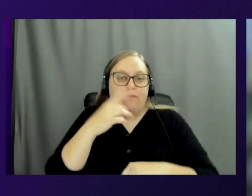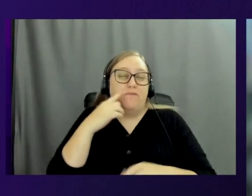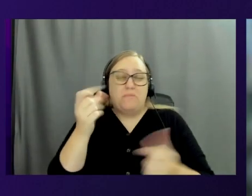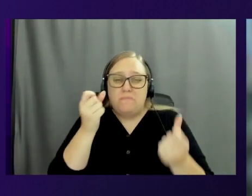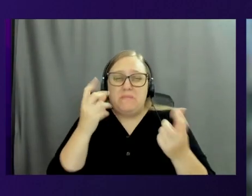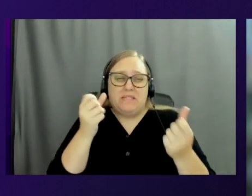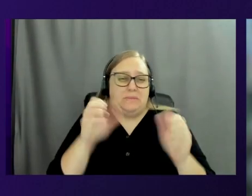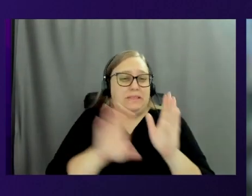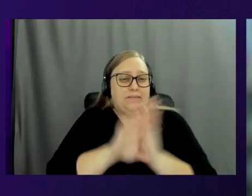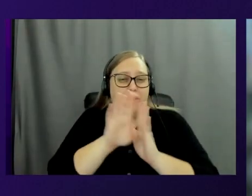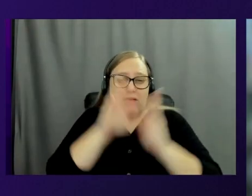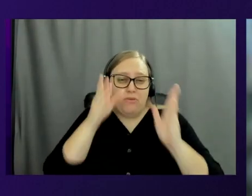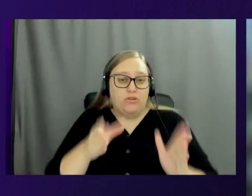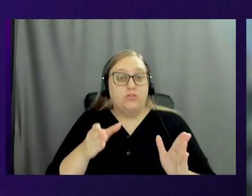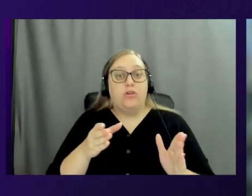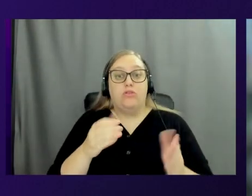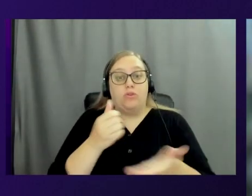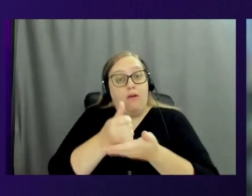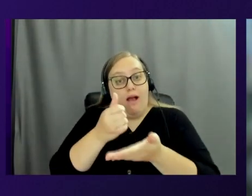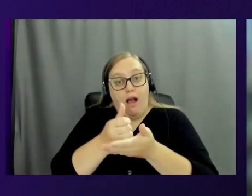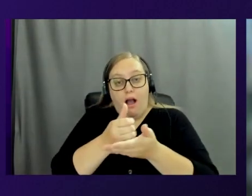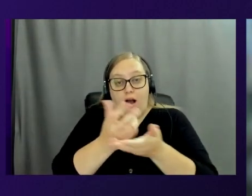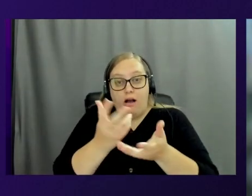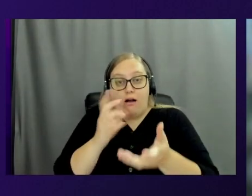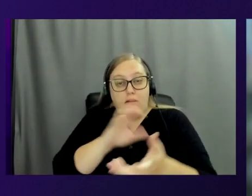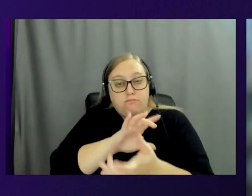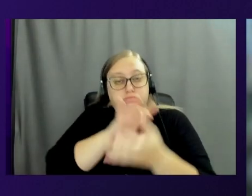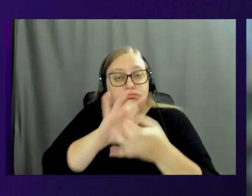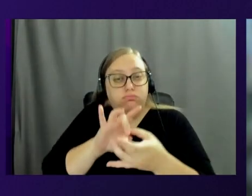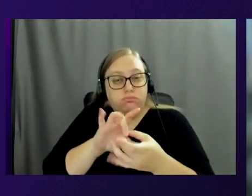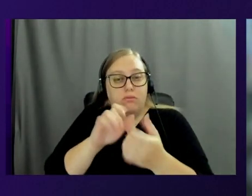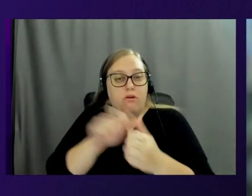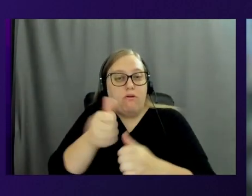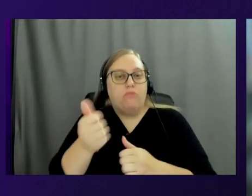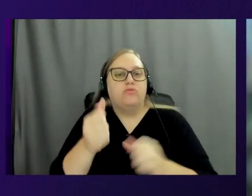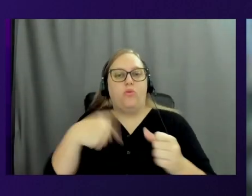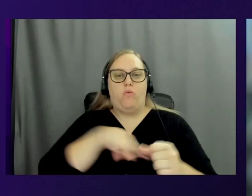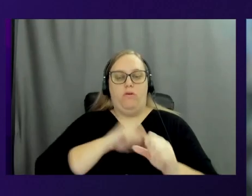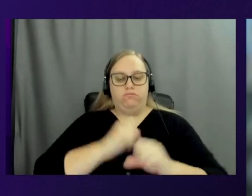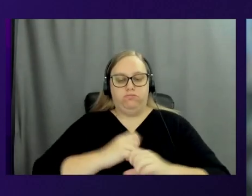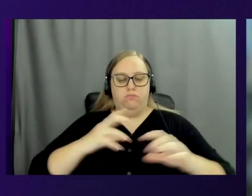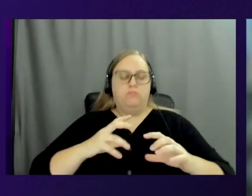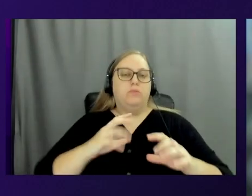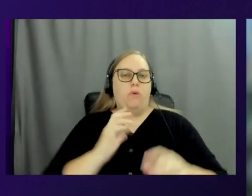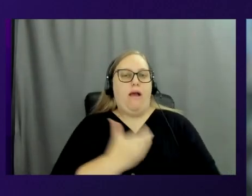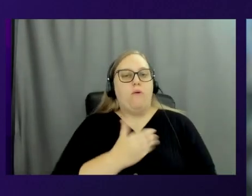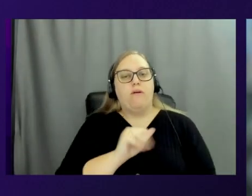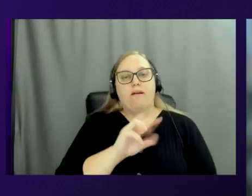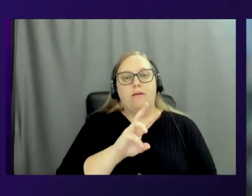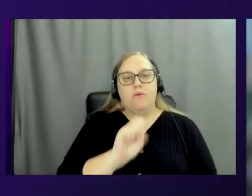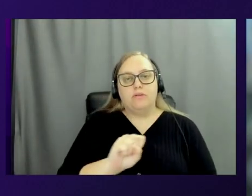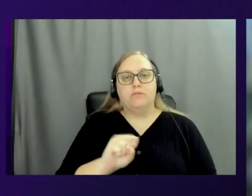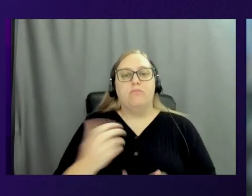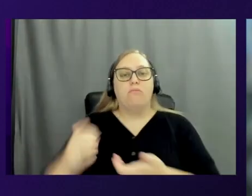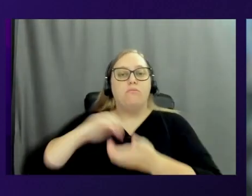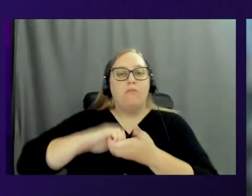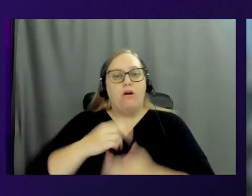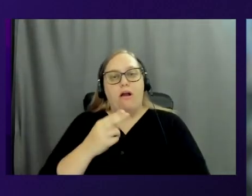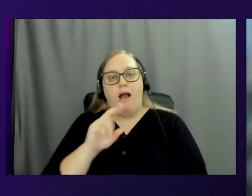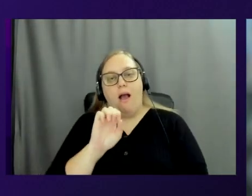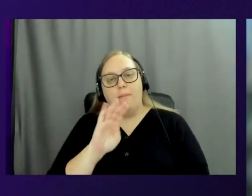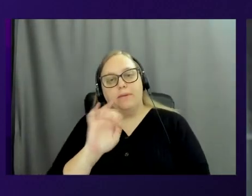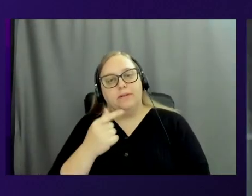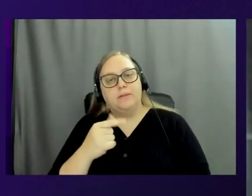this year, we announced the expanded collaboration between AWS and partner Hugging Face, a central hub for machine learning with more